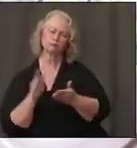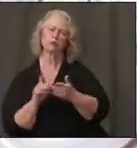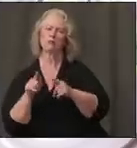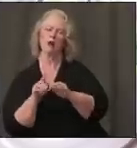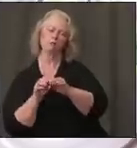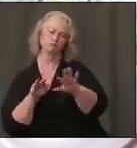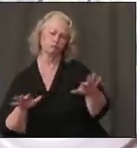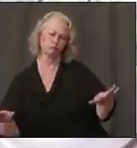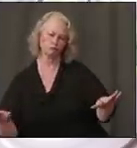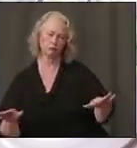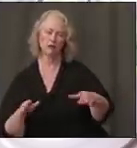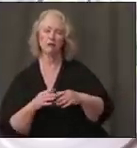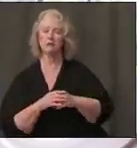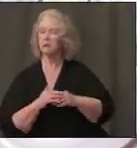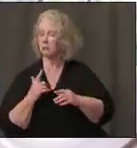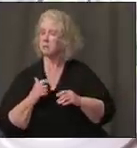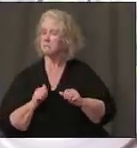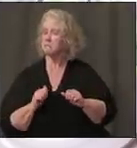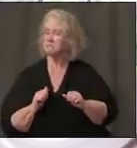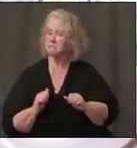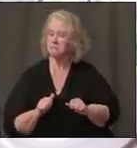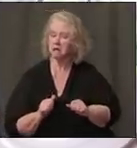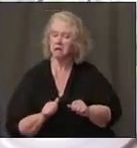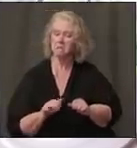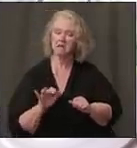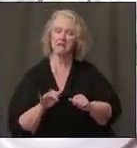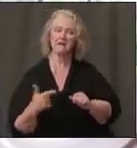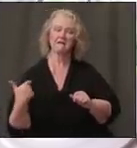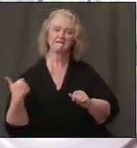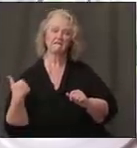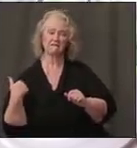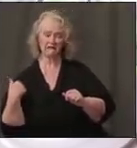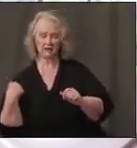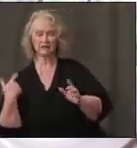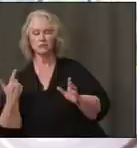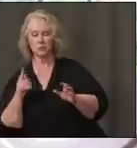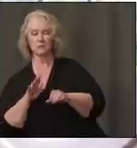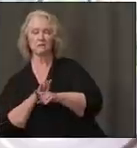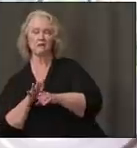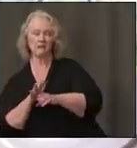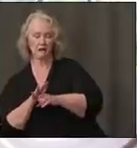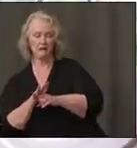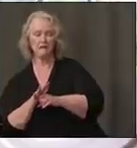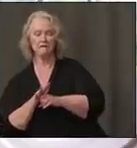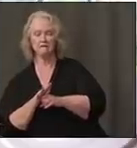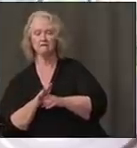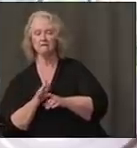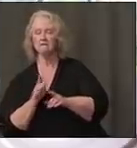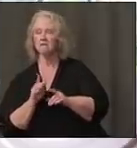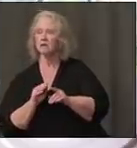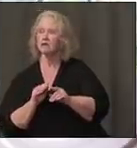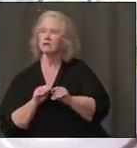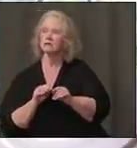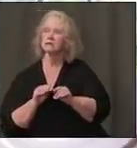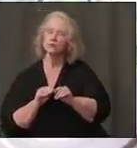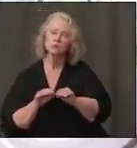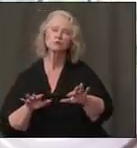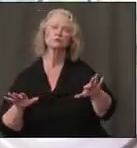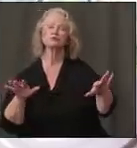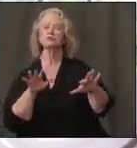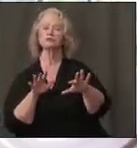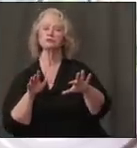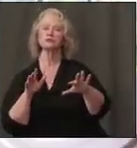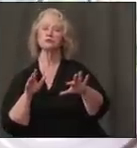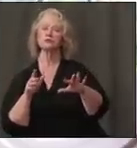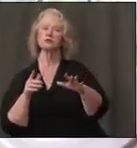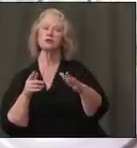not impossible, that we would have vaccine available in sufficient quantities to actually make it available on a more wide-scale basis. And even